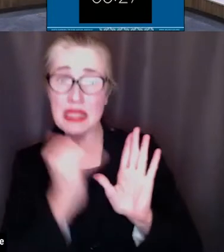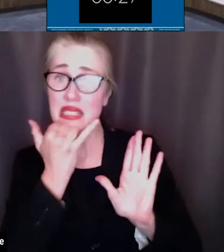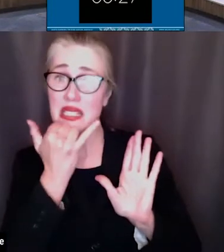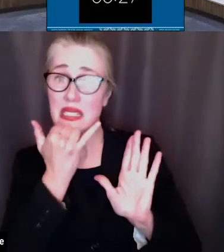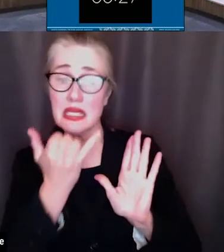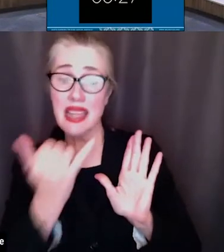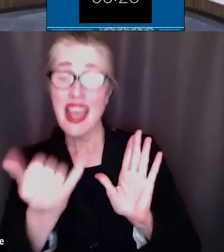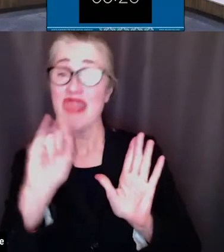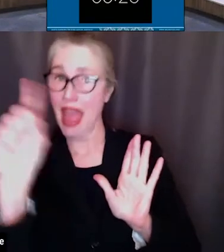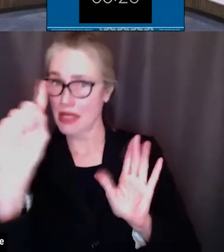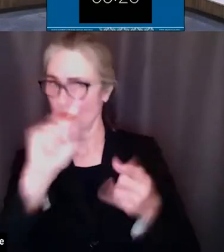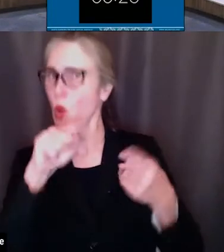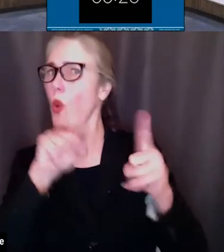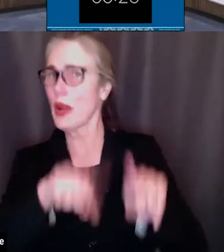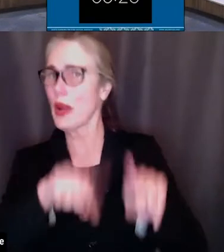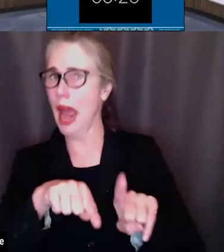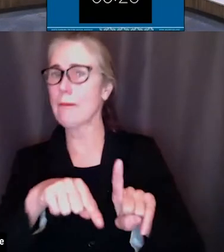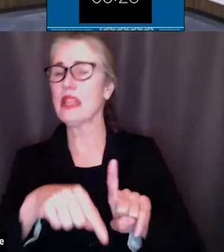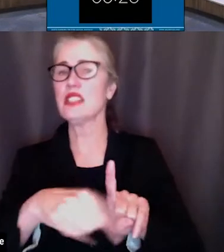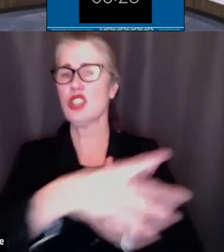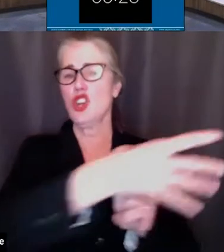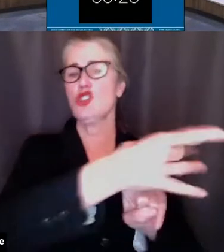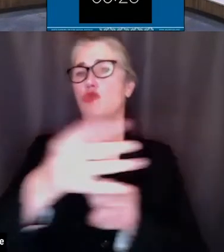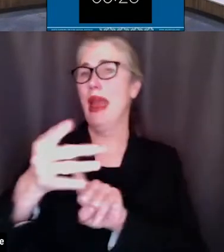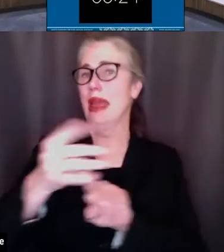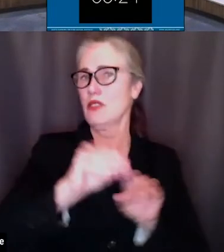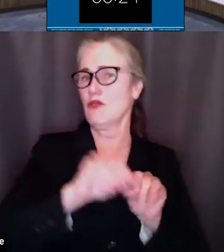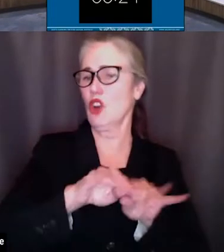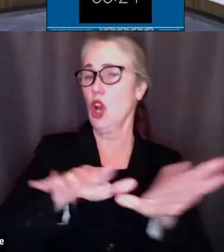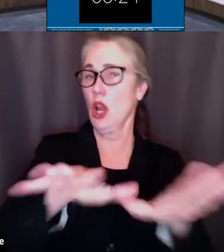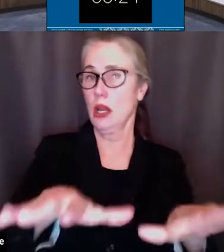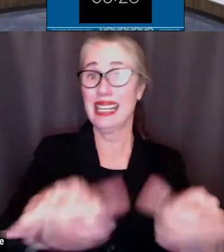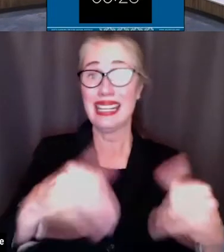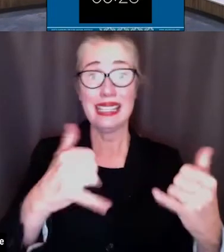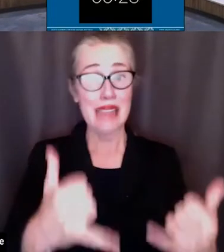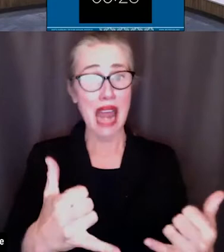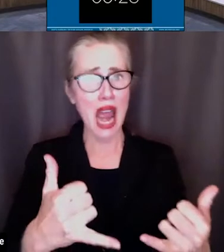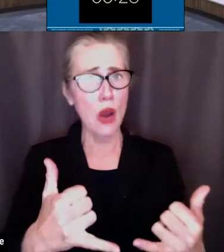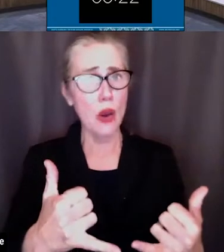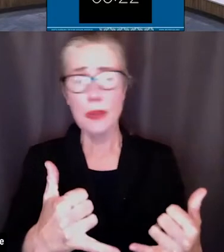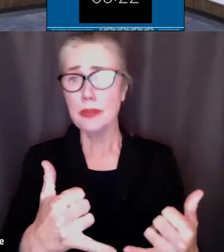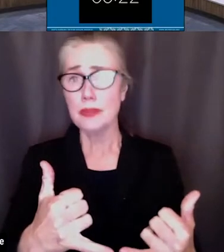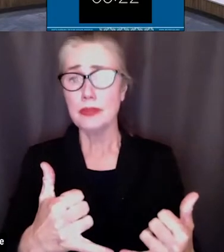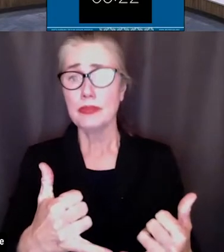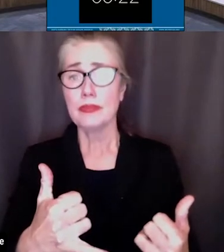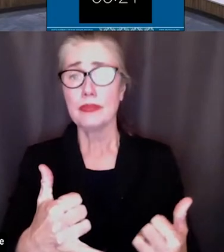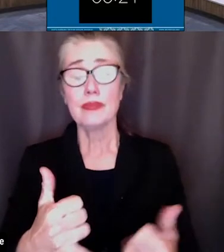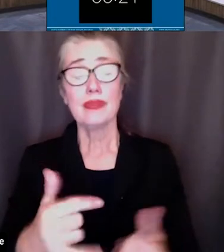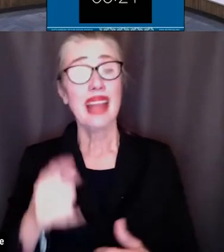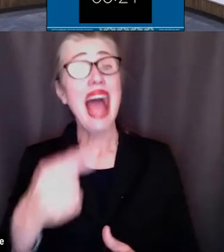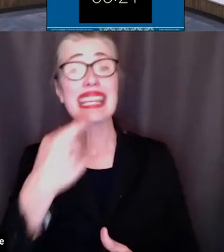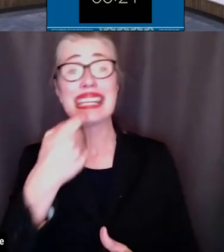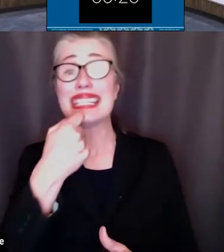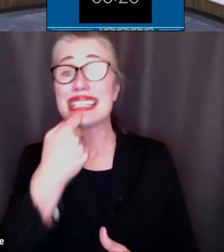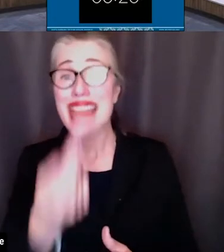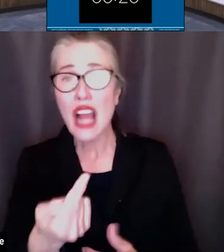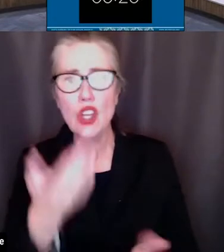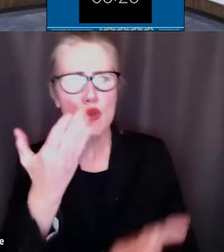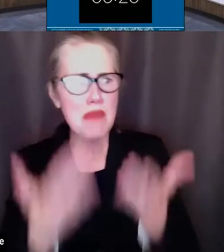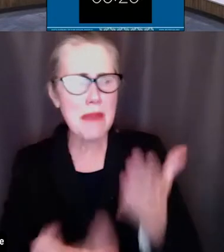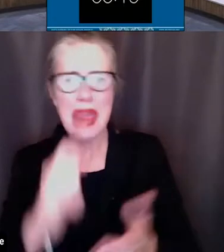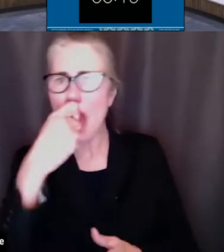transfer also right now i can test possibly a pcr test but negative on a